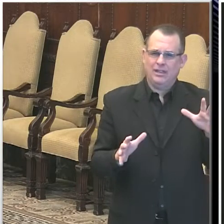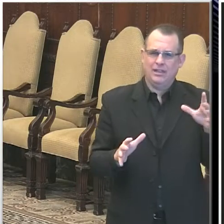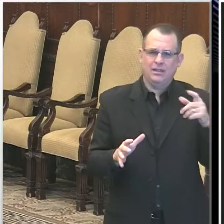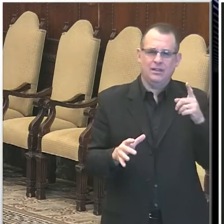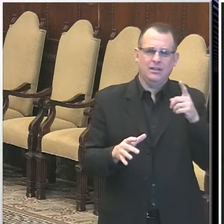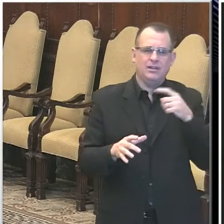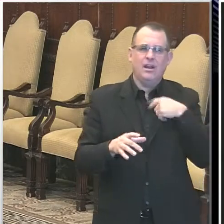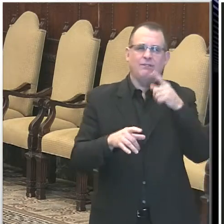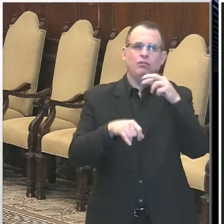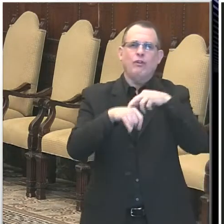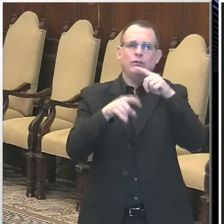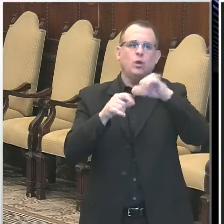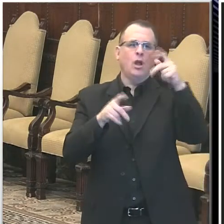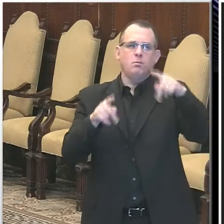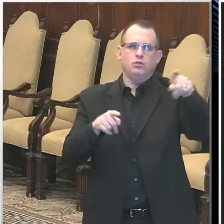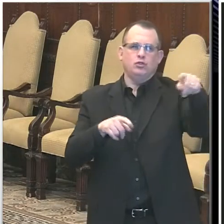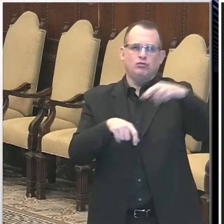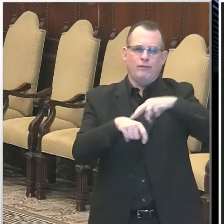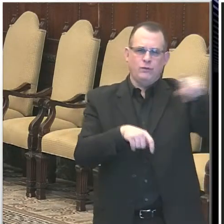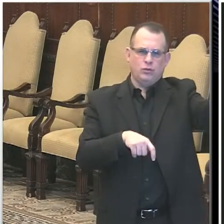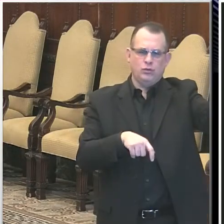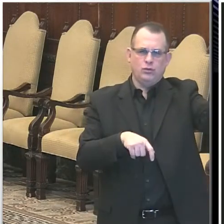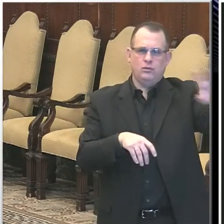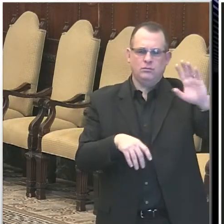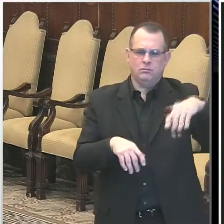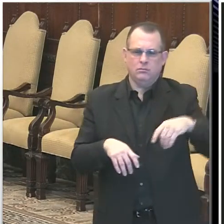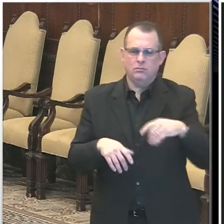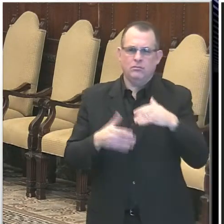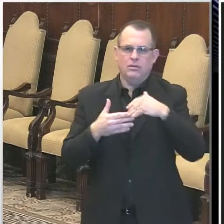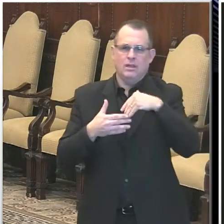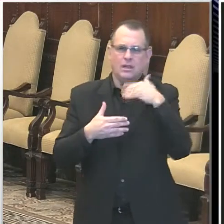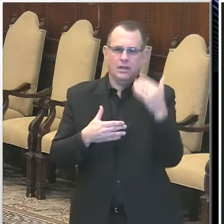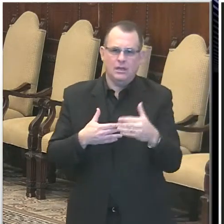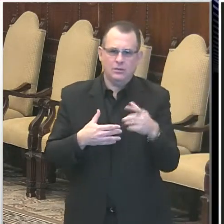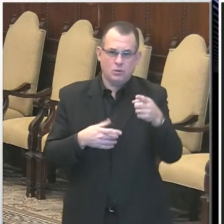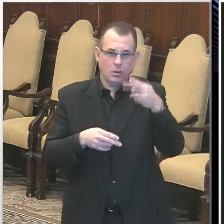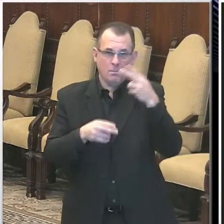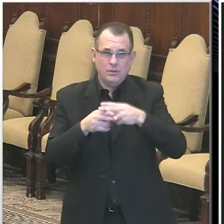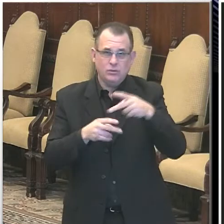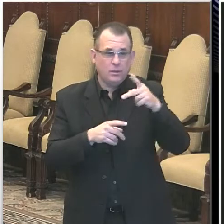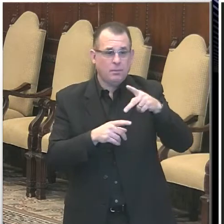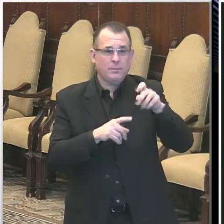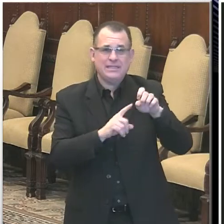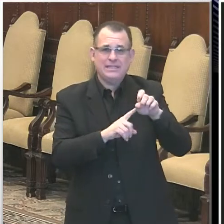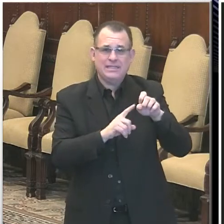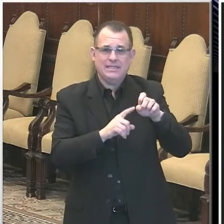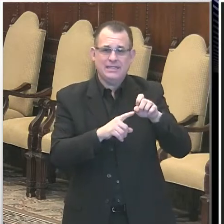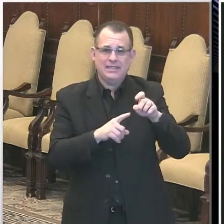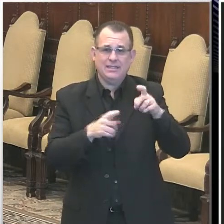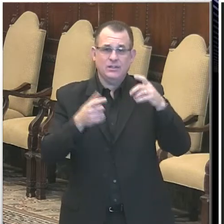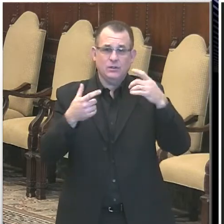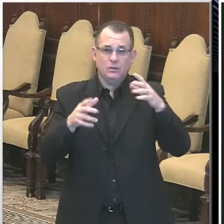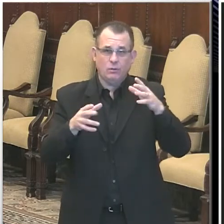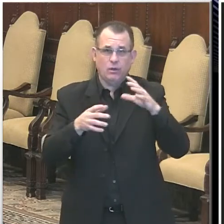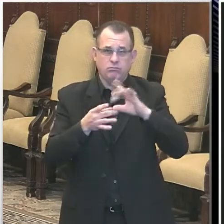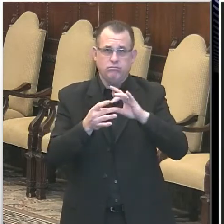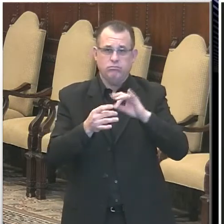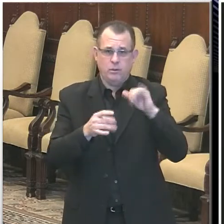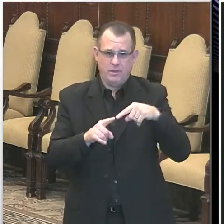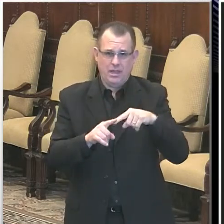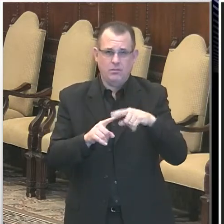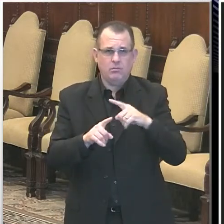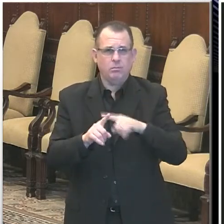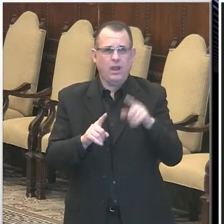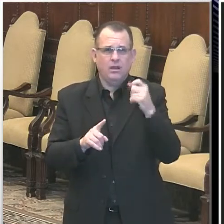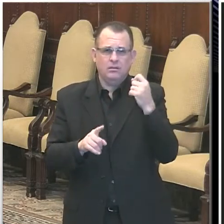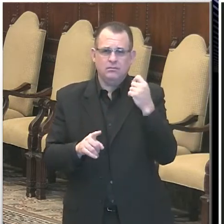then you already touched on the PPEs, I believe, but is there hope that we're going to